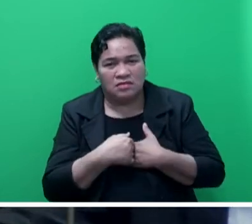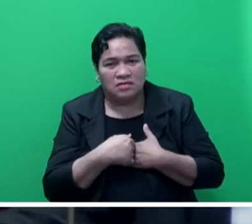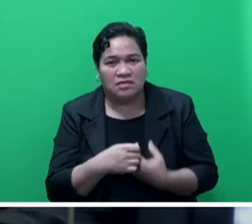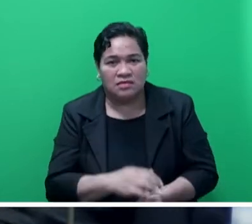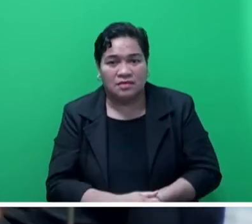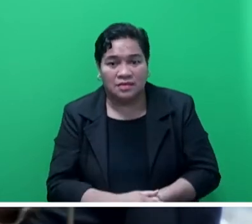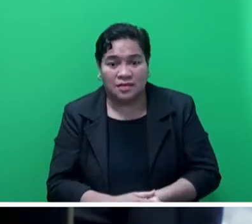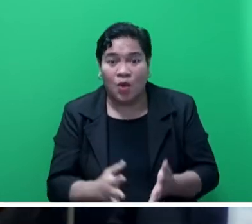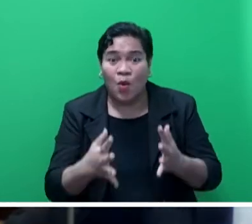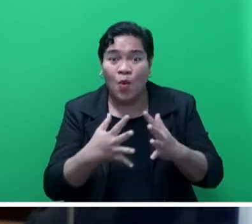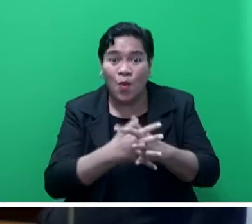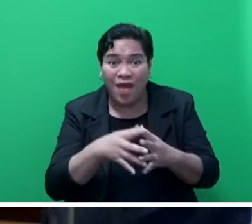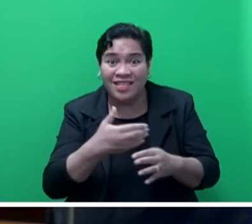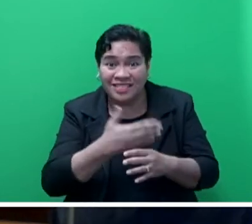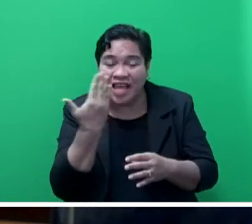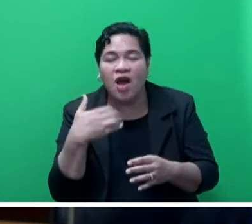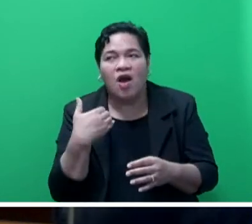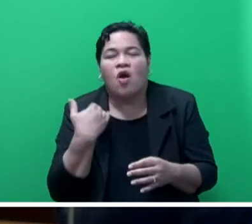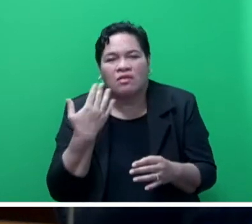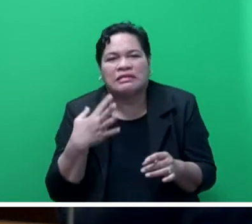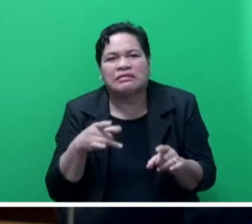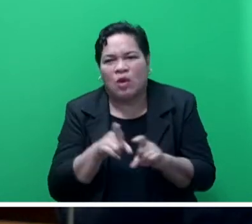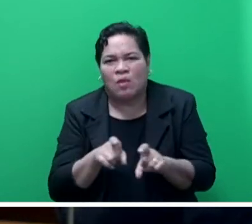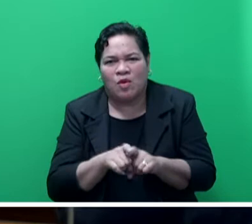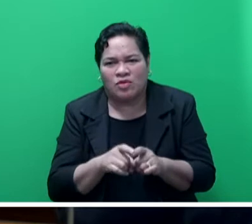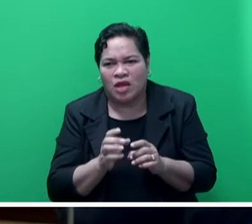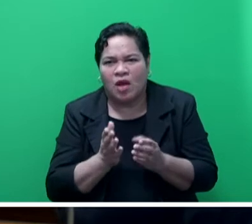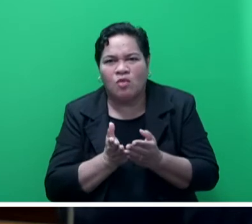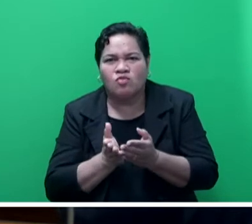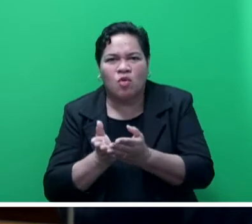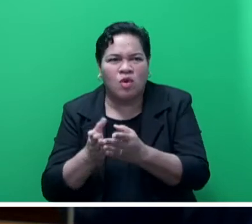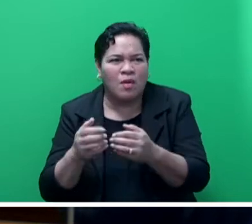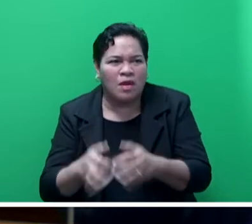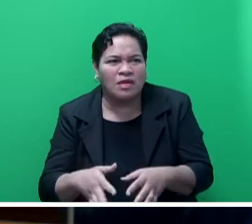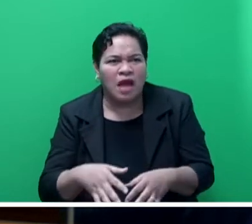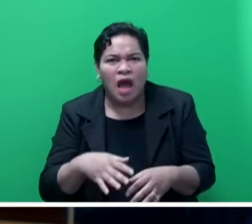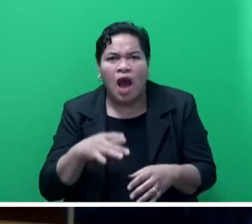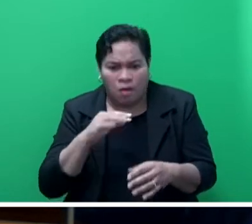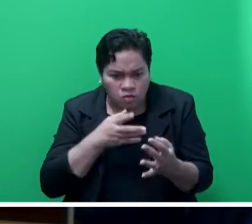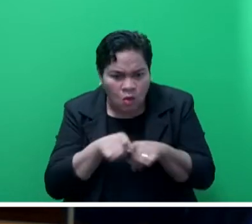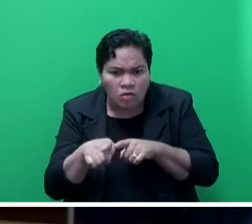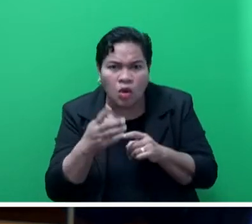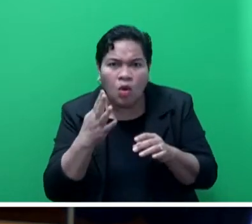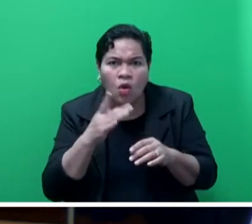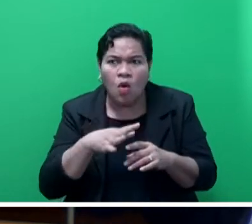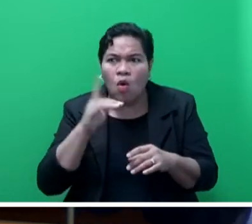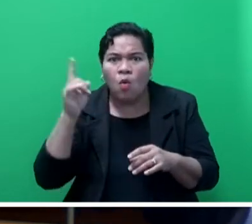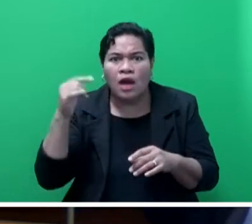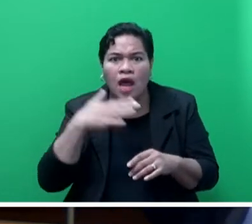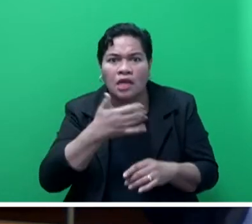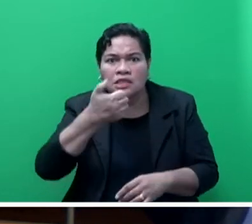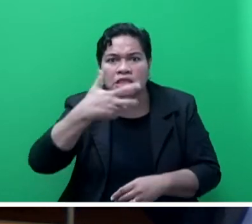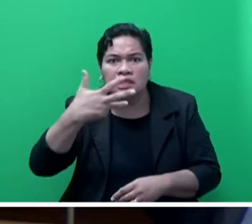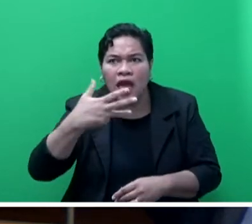Wednesday is actually a most common day for shipping-related losses, about 169 vessels in the last 10